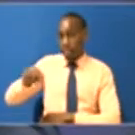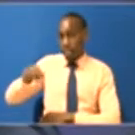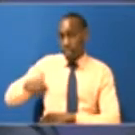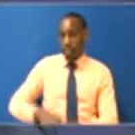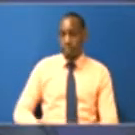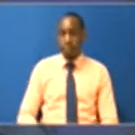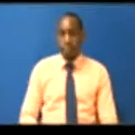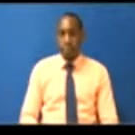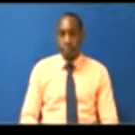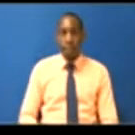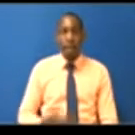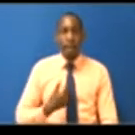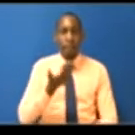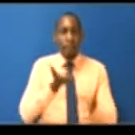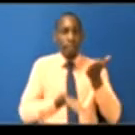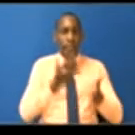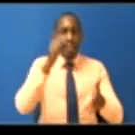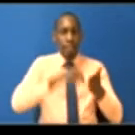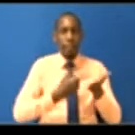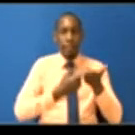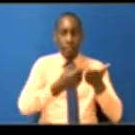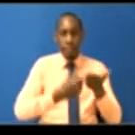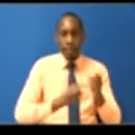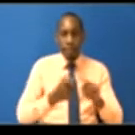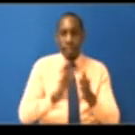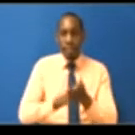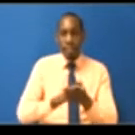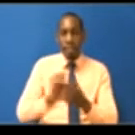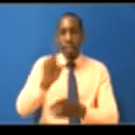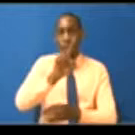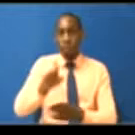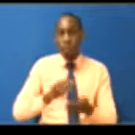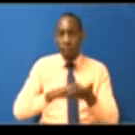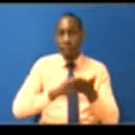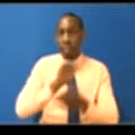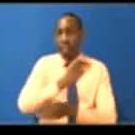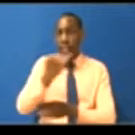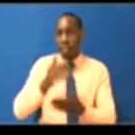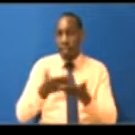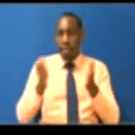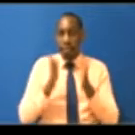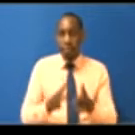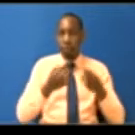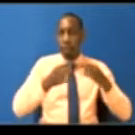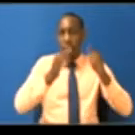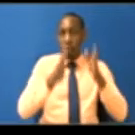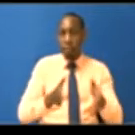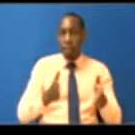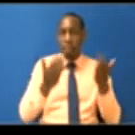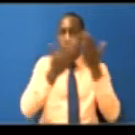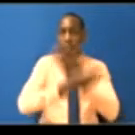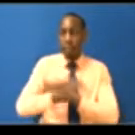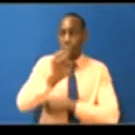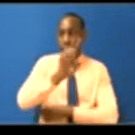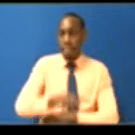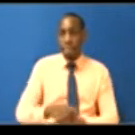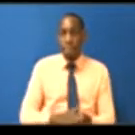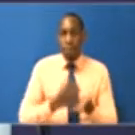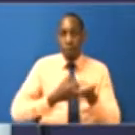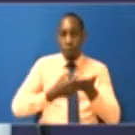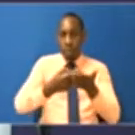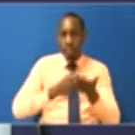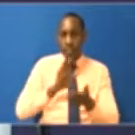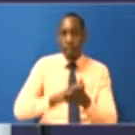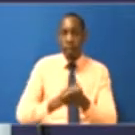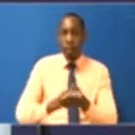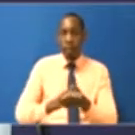have notes and incisive analysis of the debate but let me first ask a basic question did anyone imagine a winner tonight from that debate you